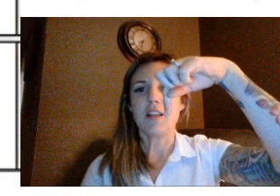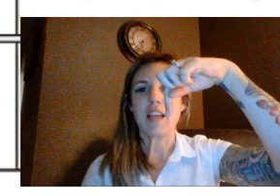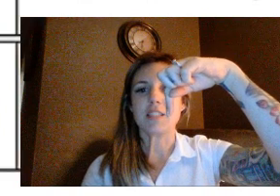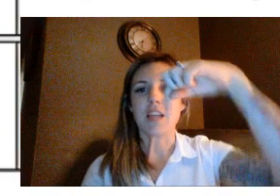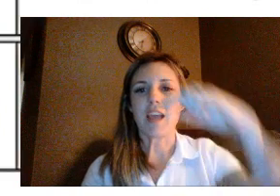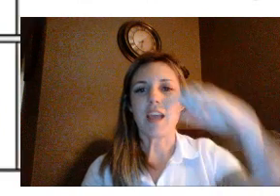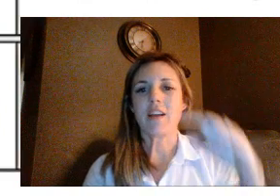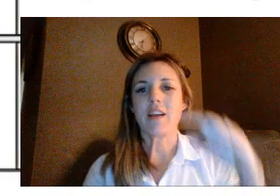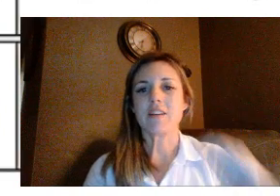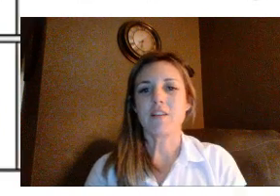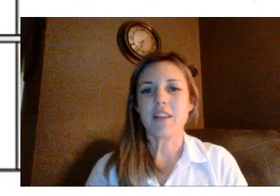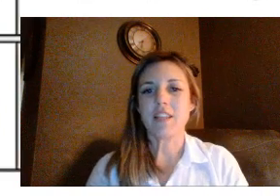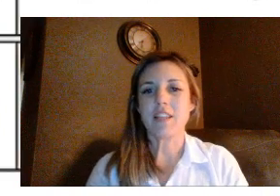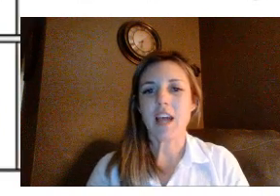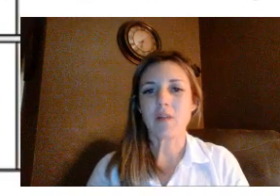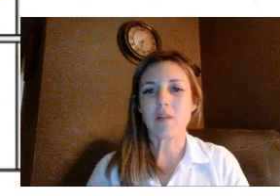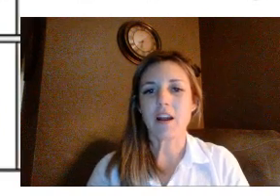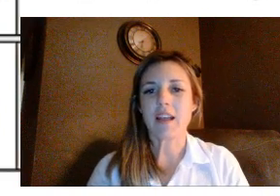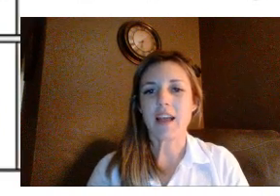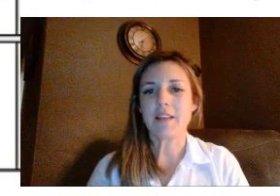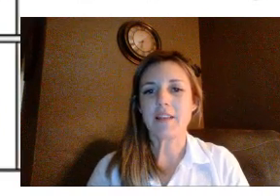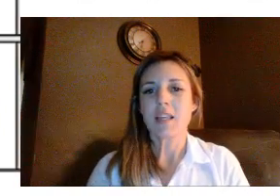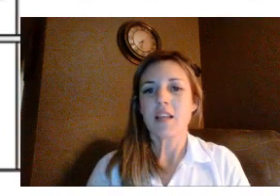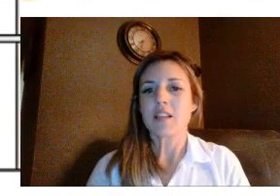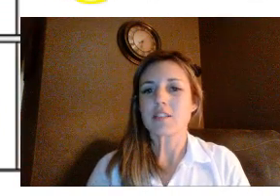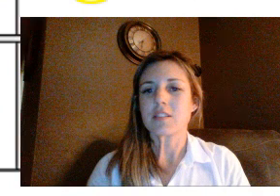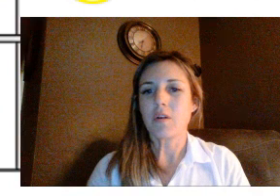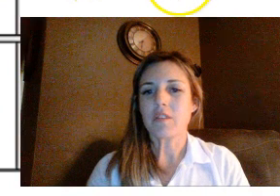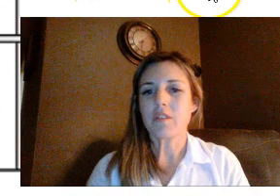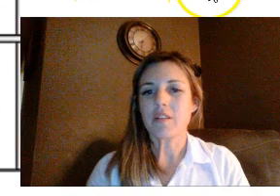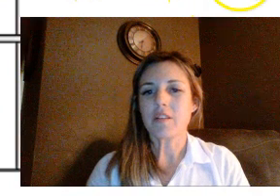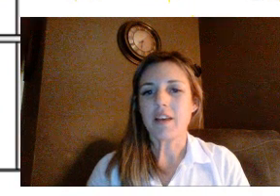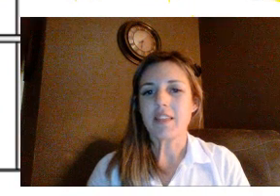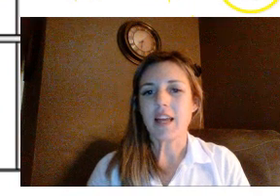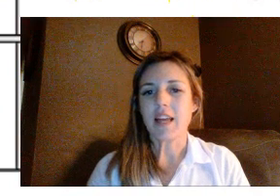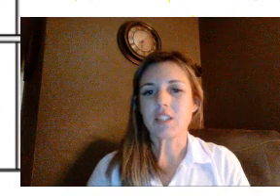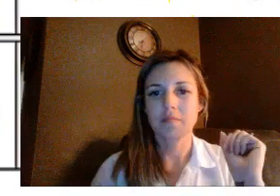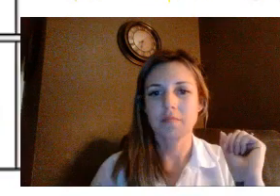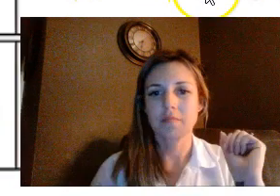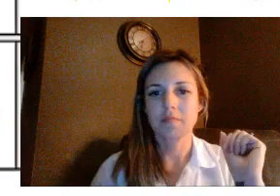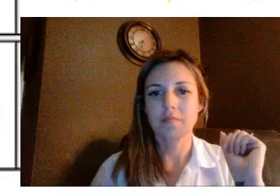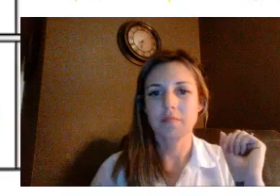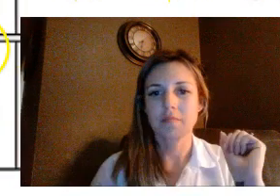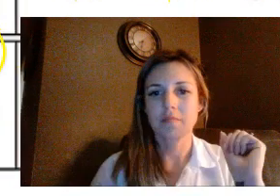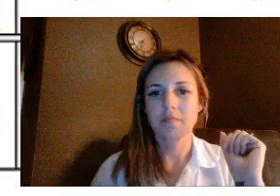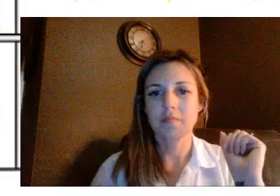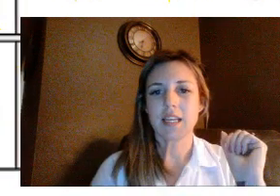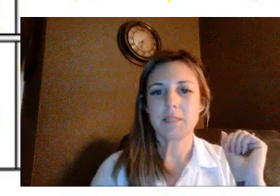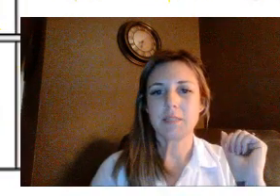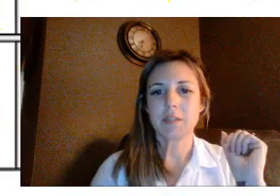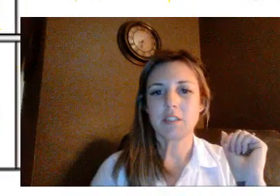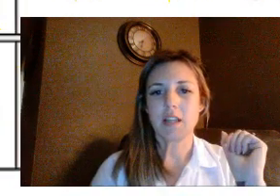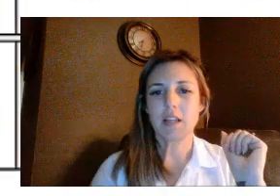a Z. Oh, here it is. There's the J. Awesome job, friends. And you can always print